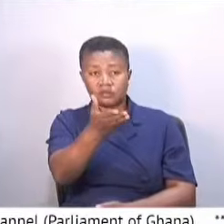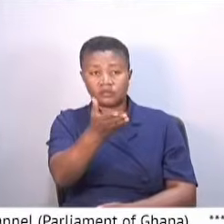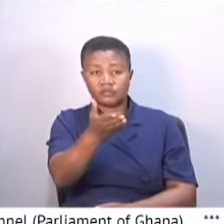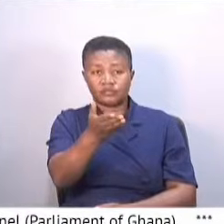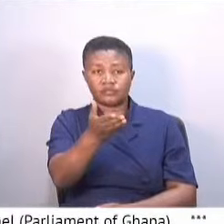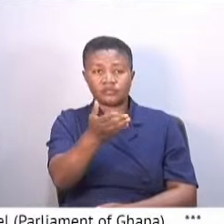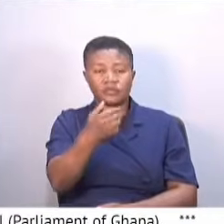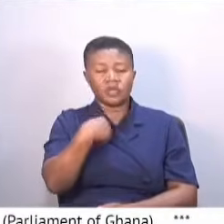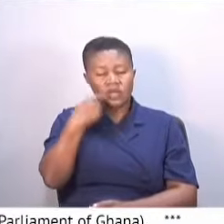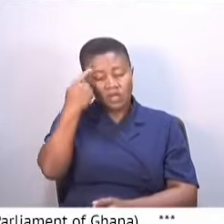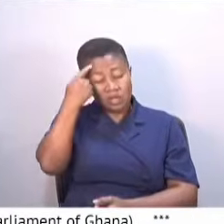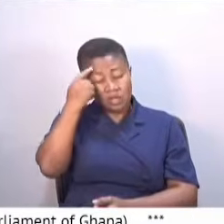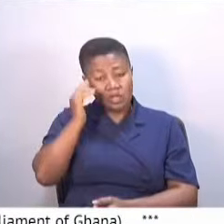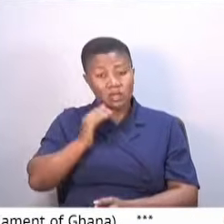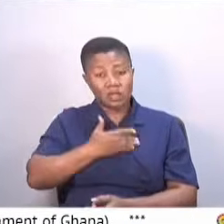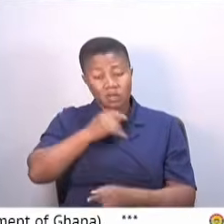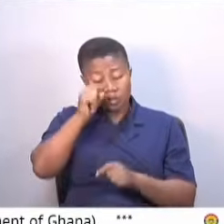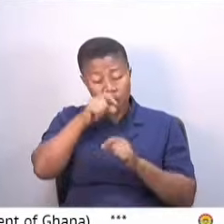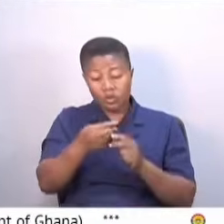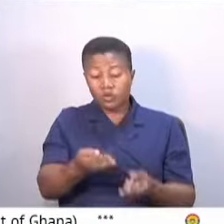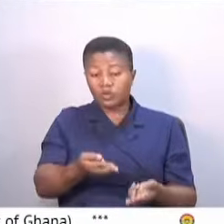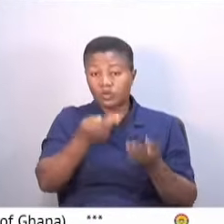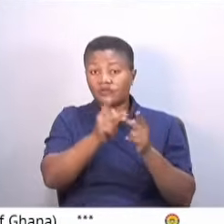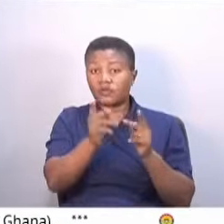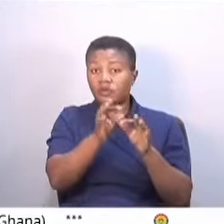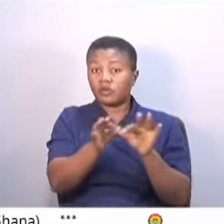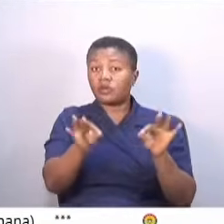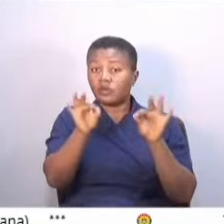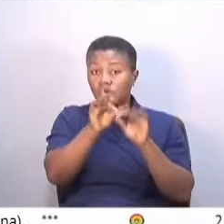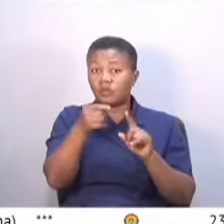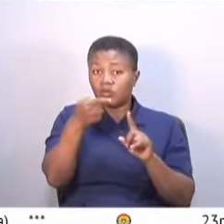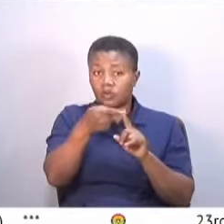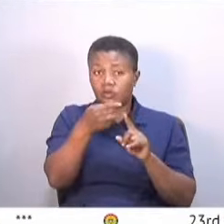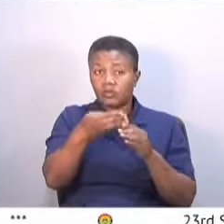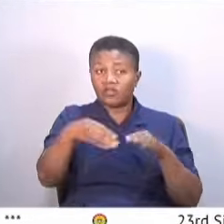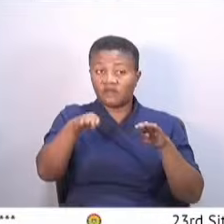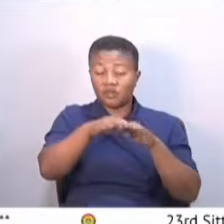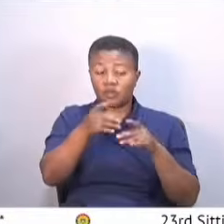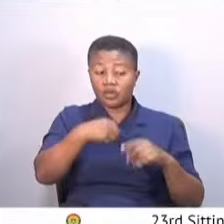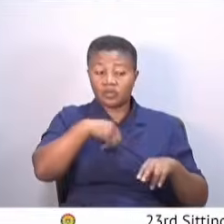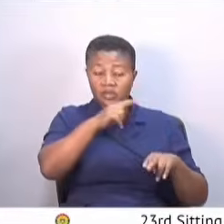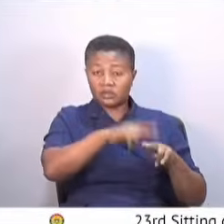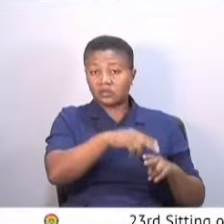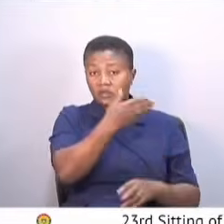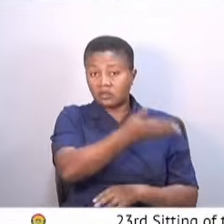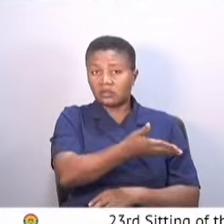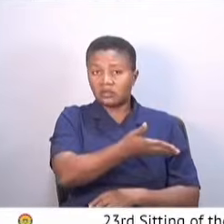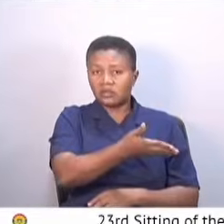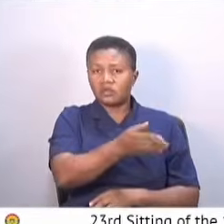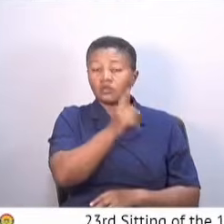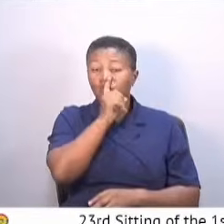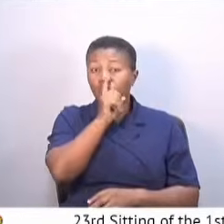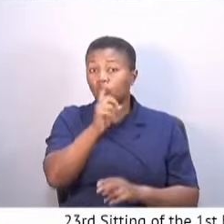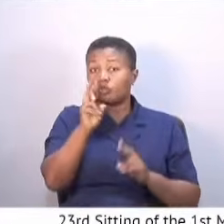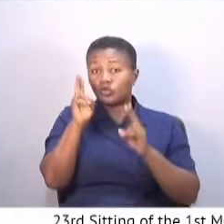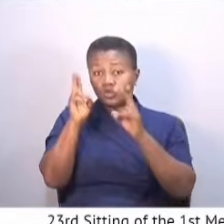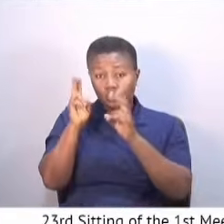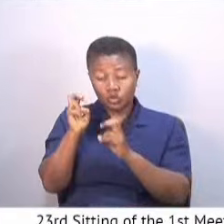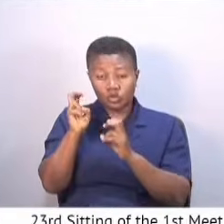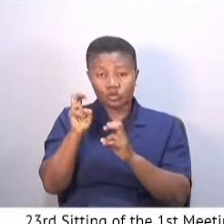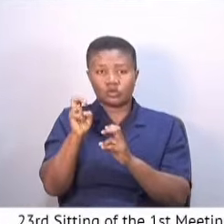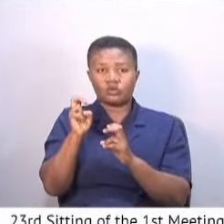I think our colleague raised a very important point. And even when I was sitting on the other side, it was an issue